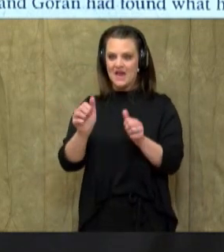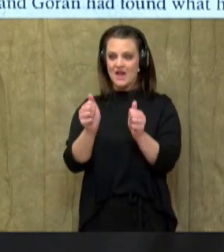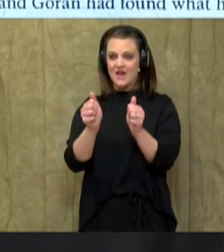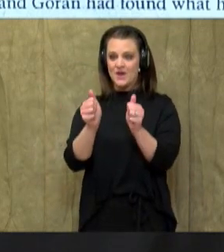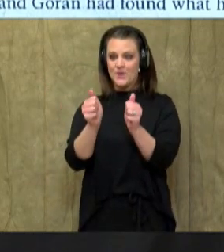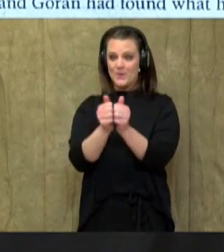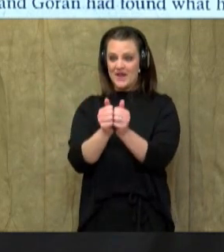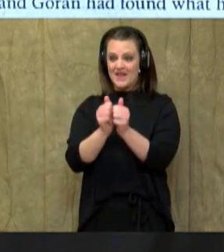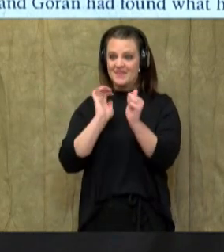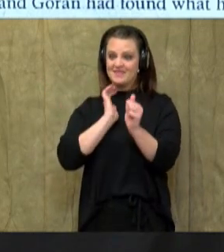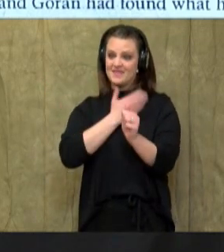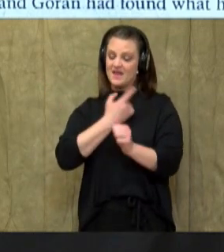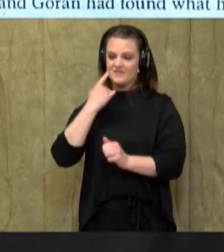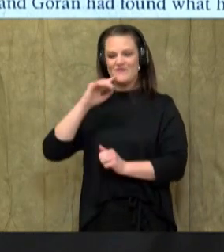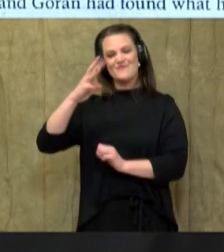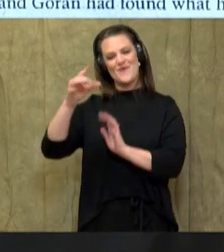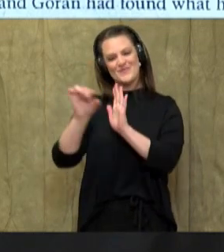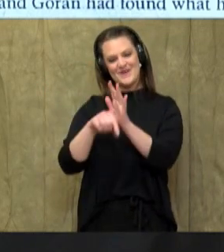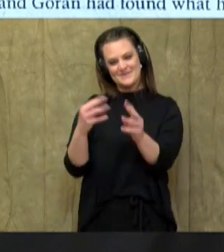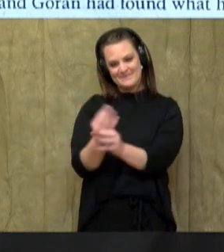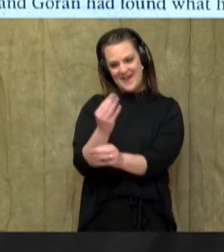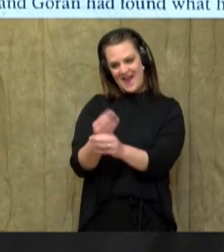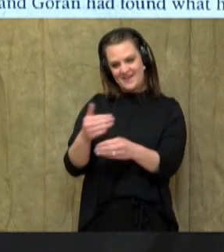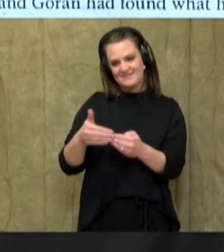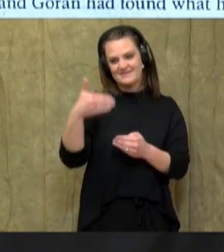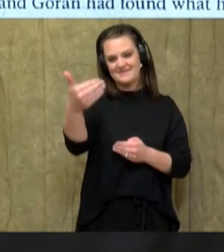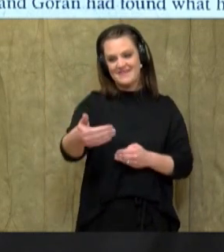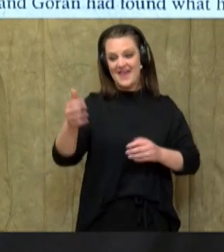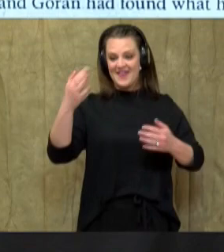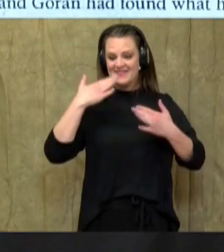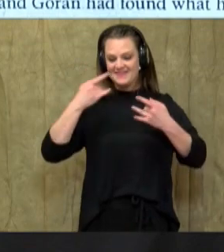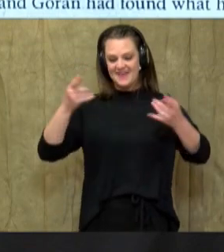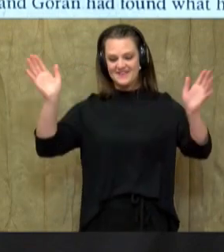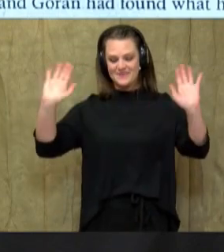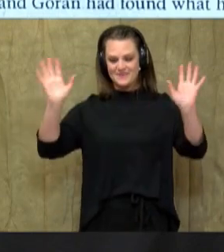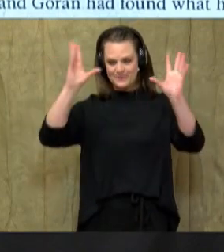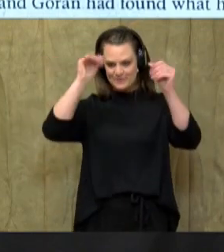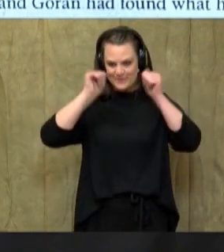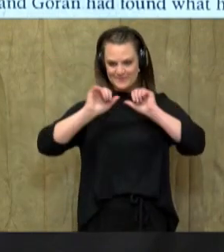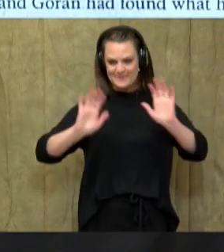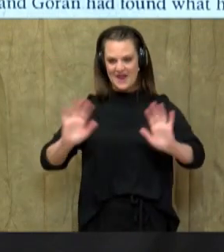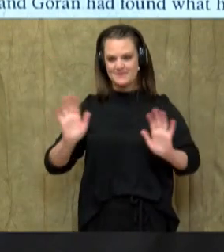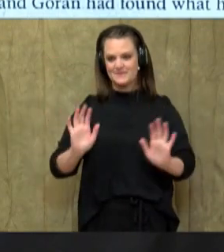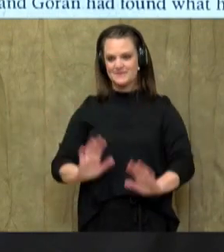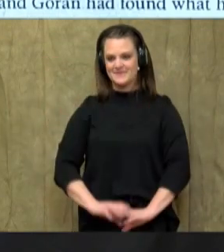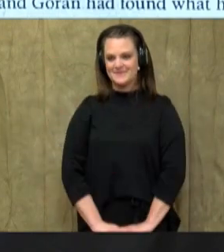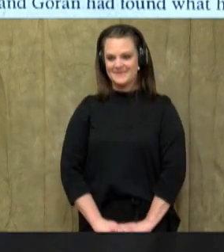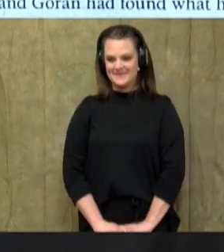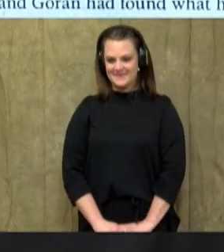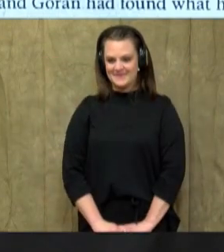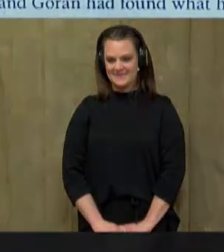Weekly's 4th grade math lesson to follow. Thank you, boys and girls. Bye-bye.